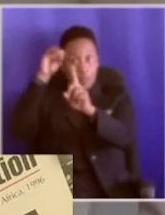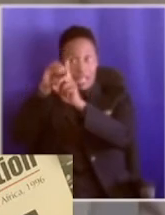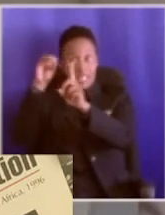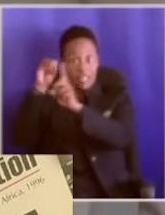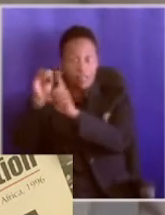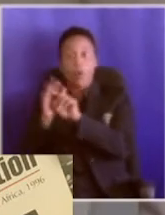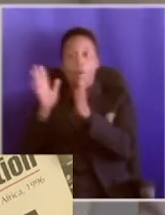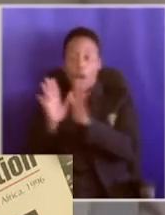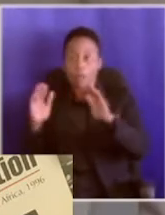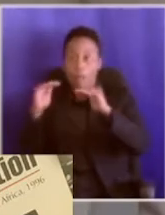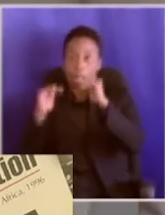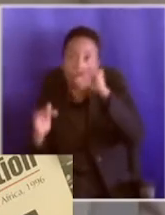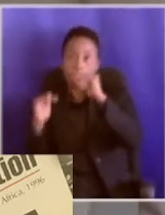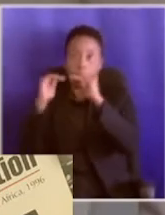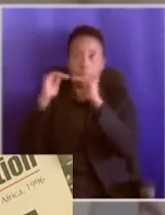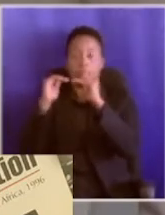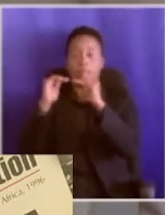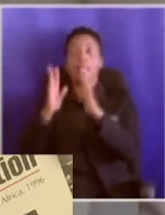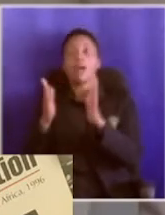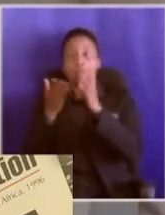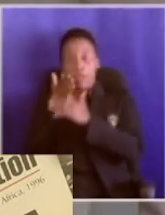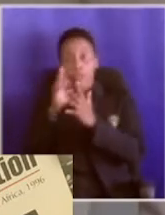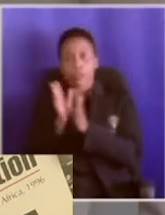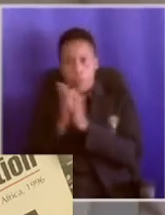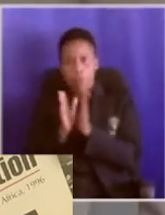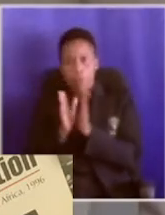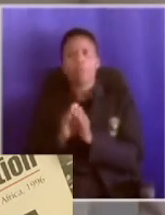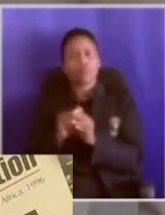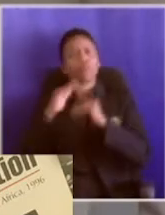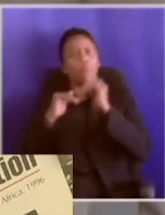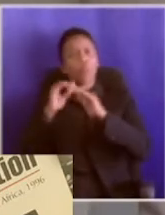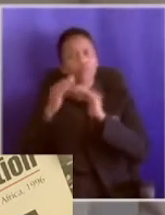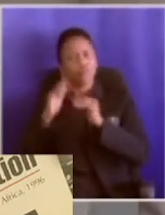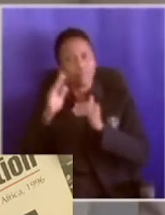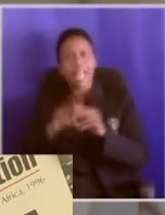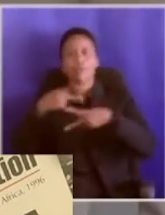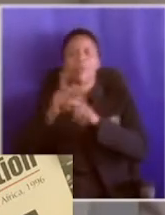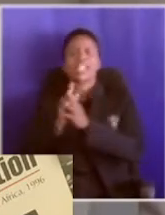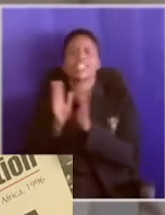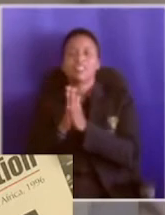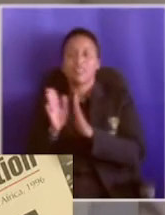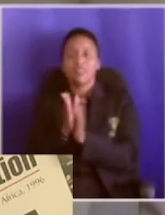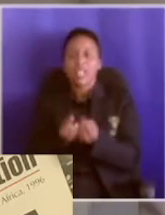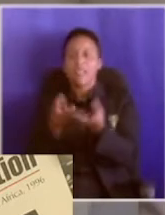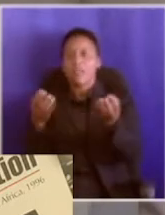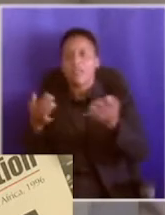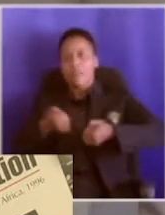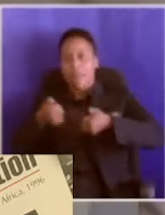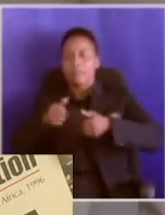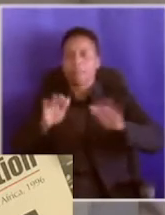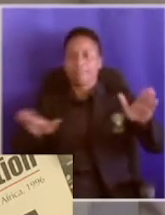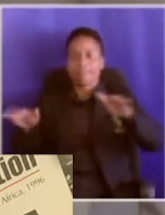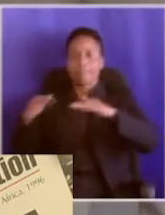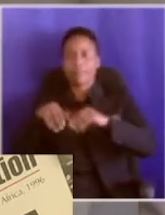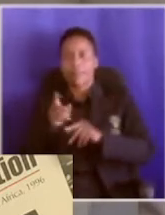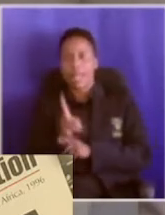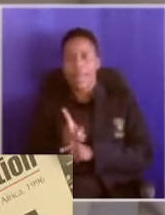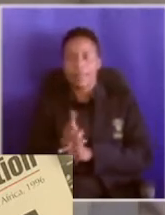redress through pragmatic, constructive, and productive redistribution. Chair,